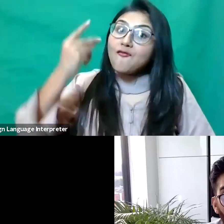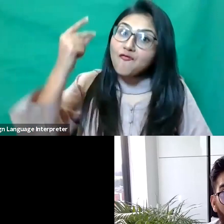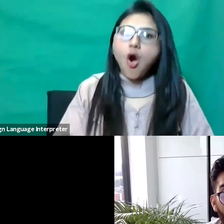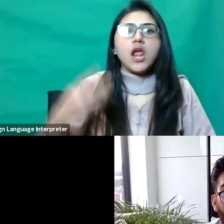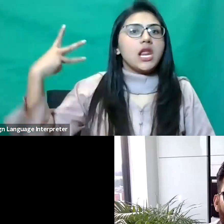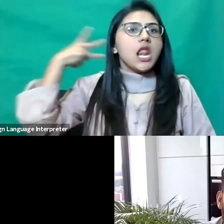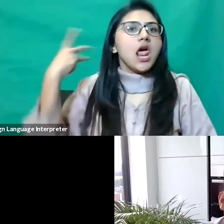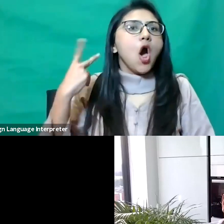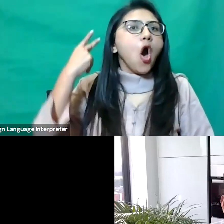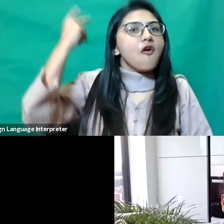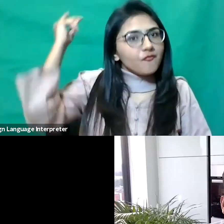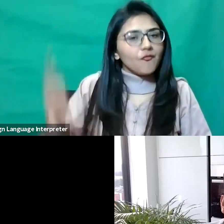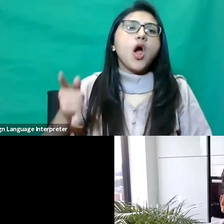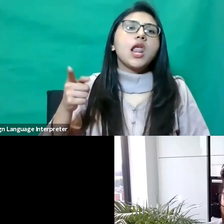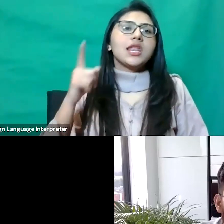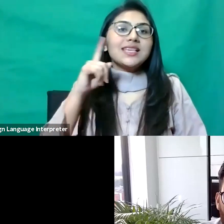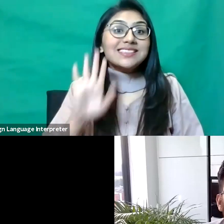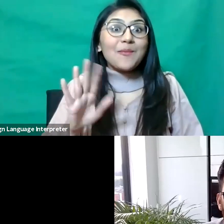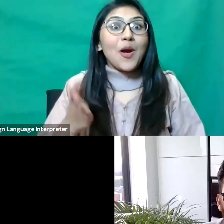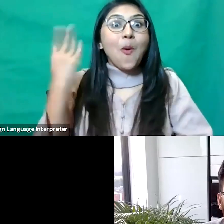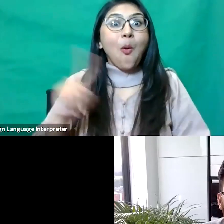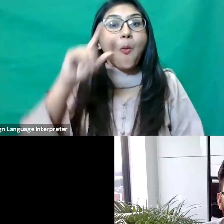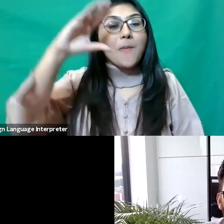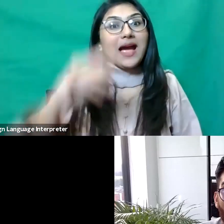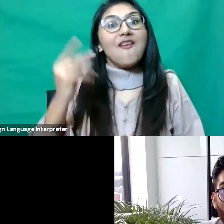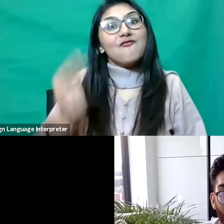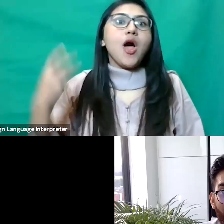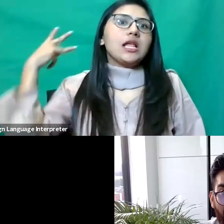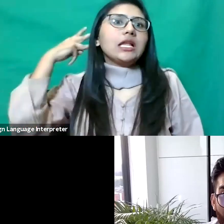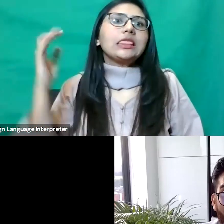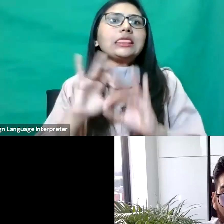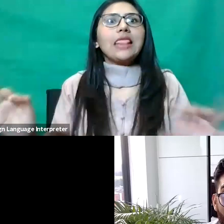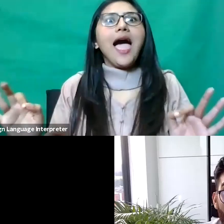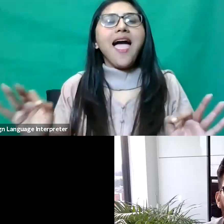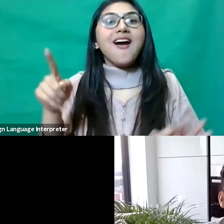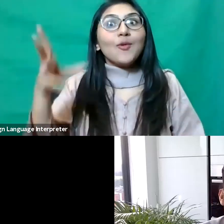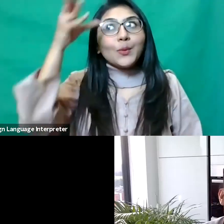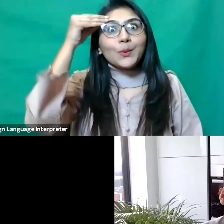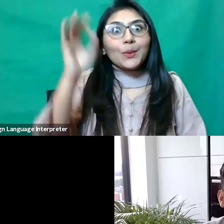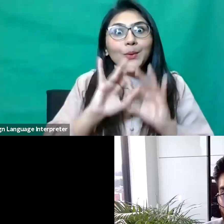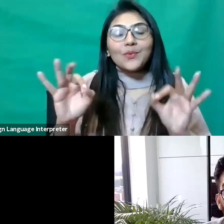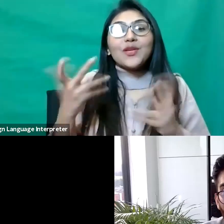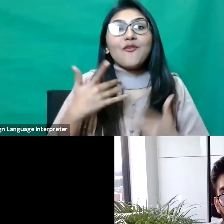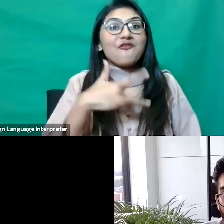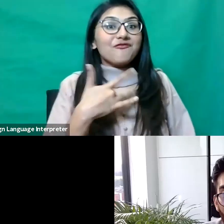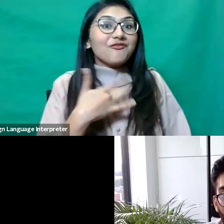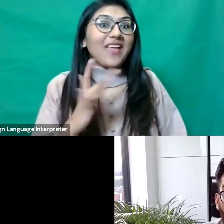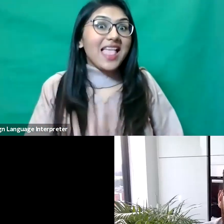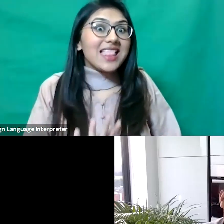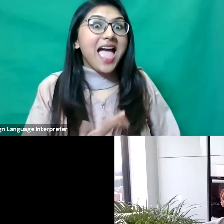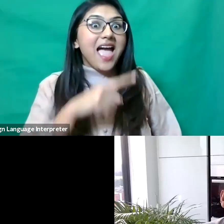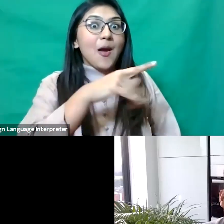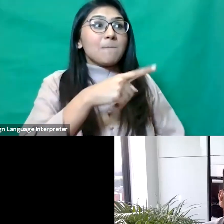to get a cochlear implant at an early age, as soon as possible, because they can see the differences. But obviously my